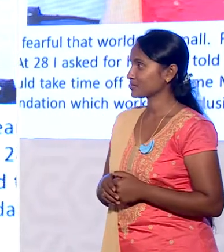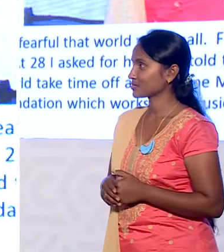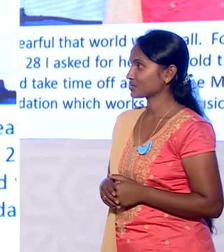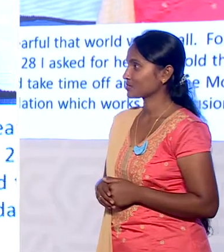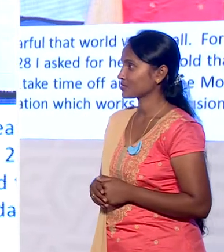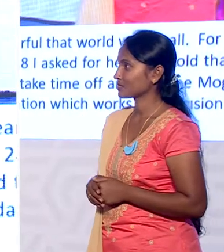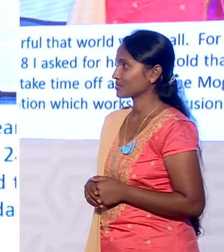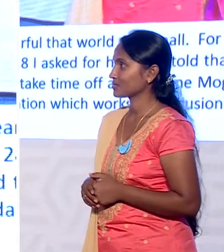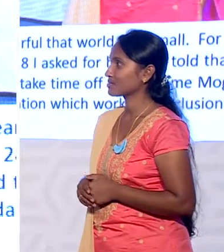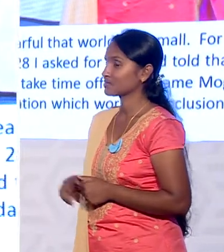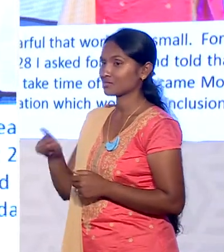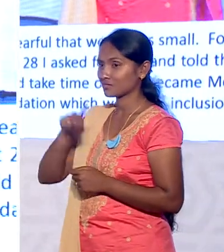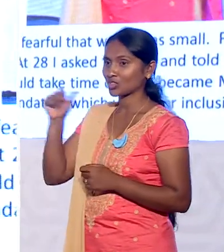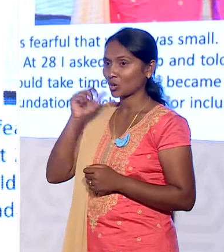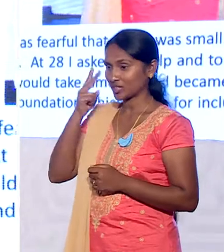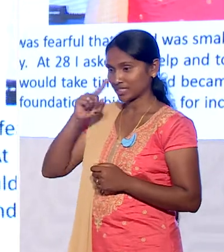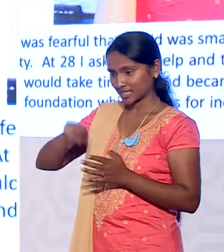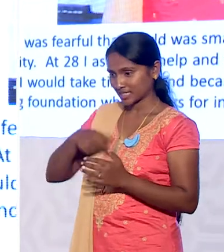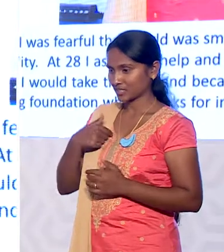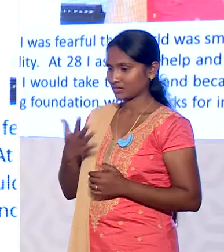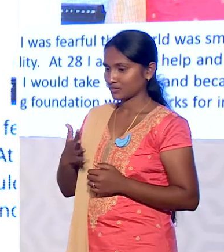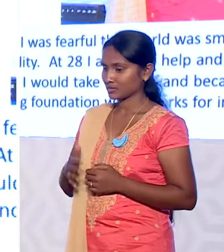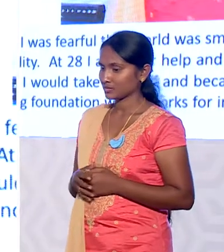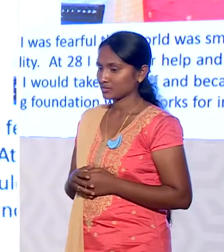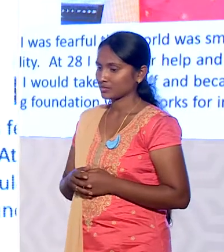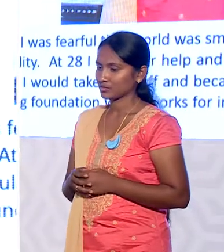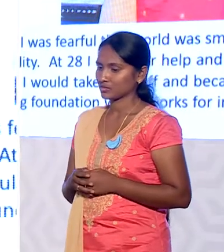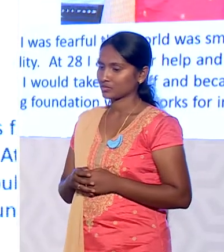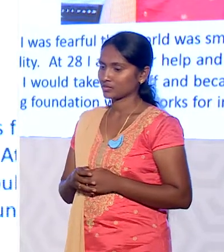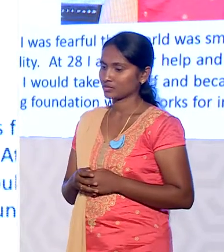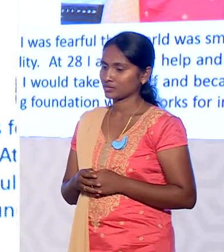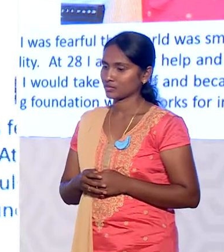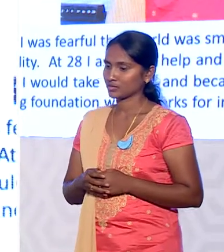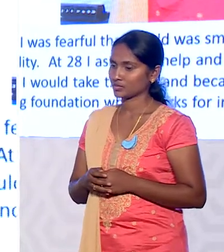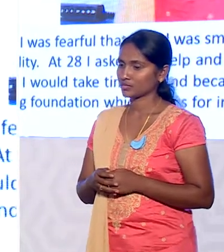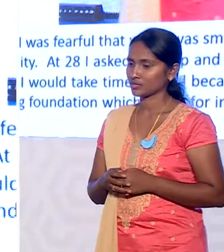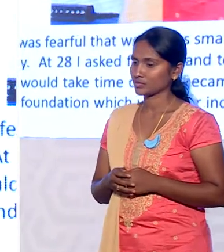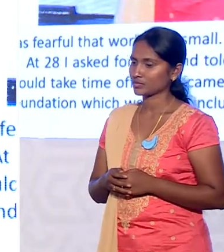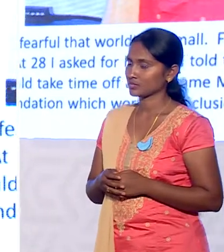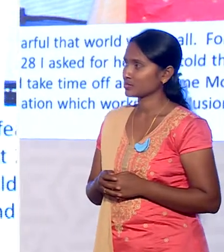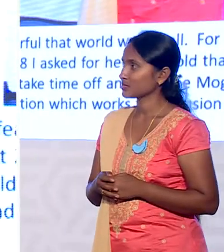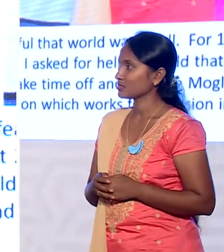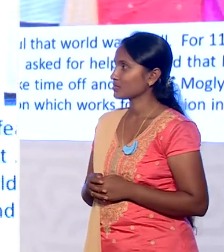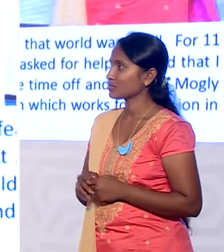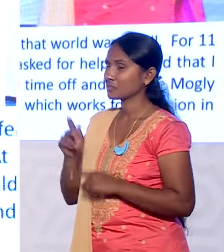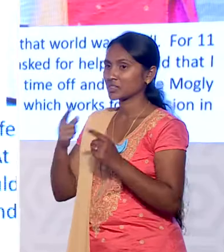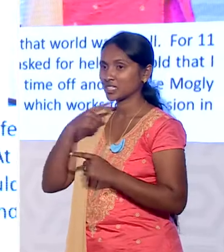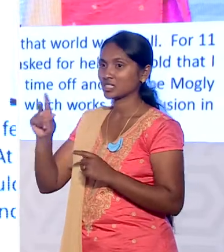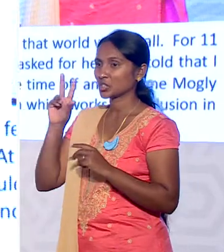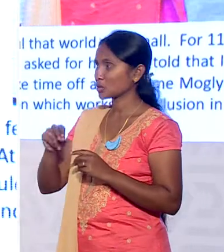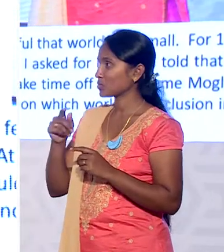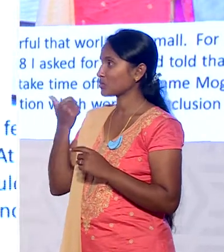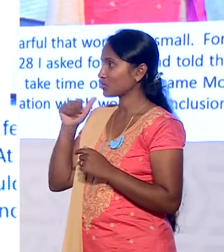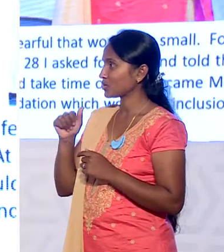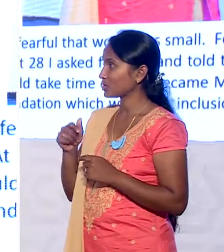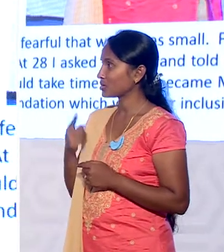you don't look into yourself. But I learned that people have dreams, particularly people with disabilities, that people say no to. Imagine what you are capable